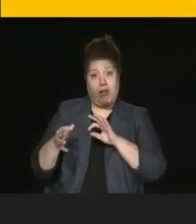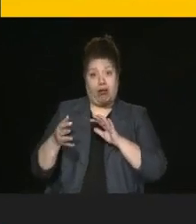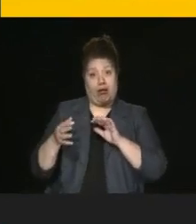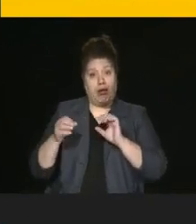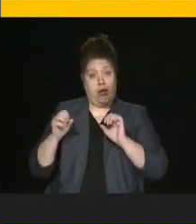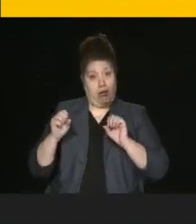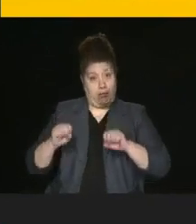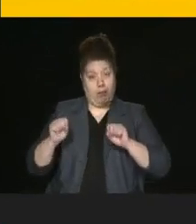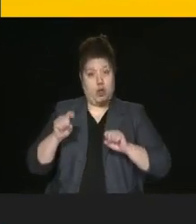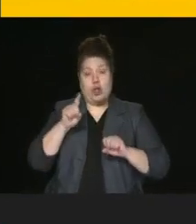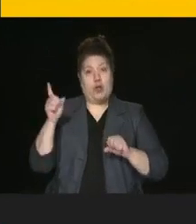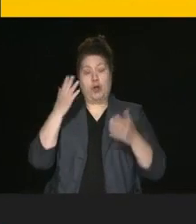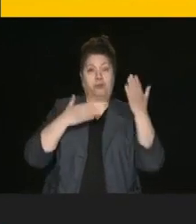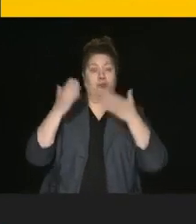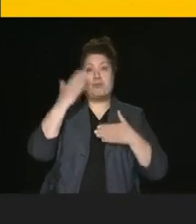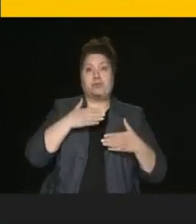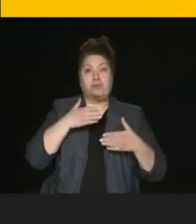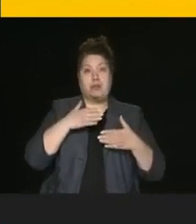the situation.